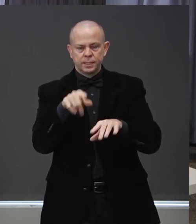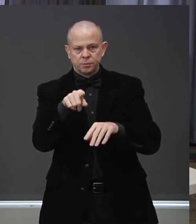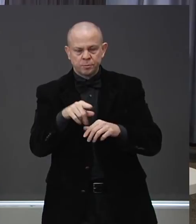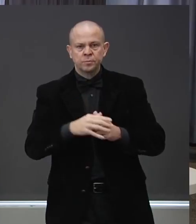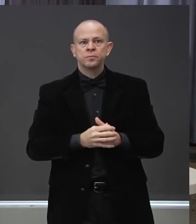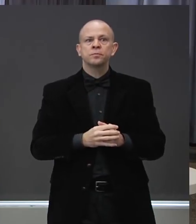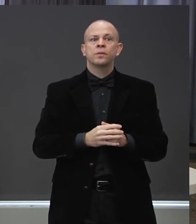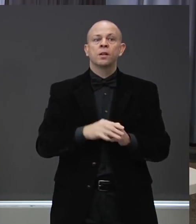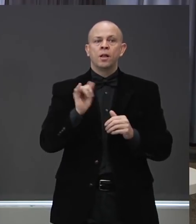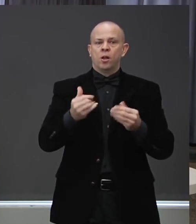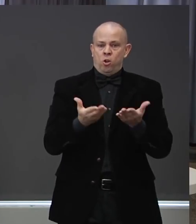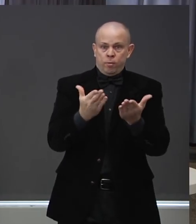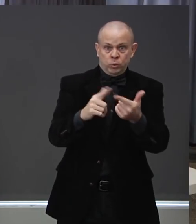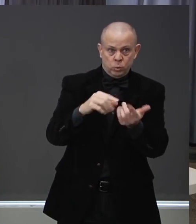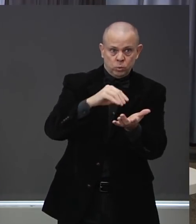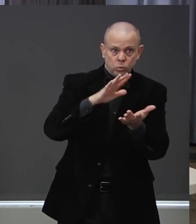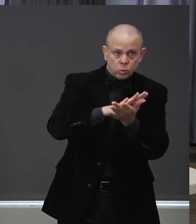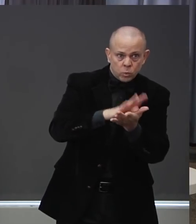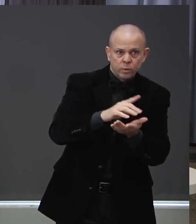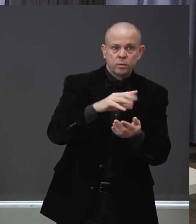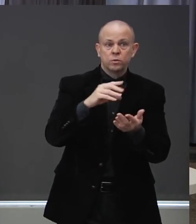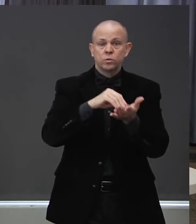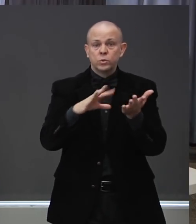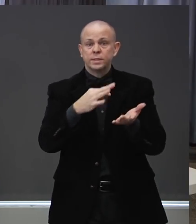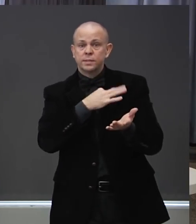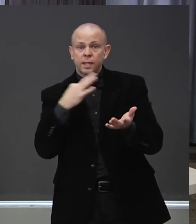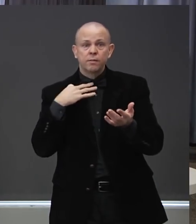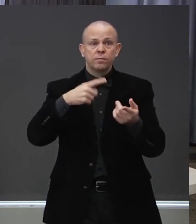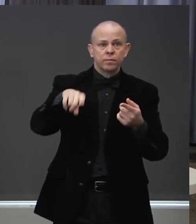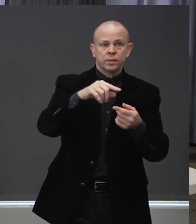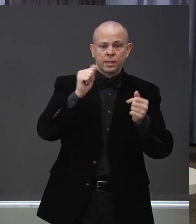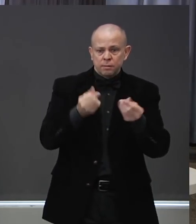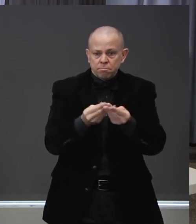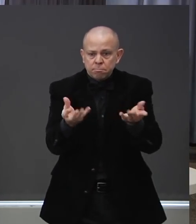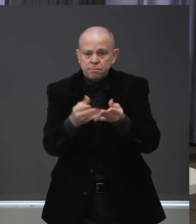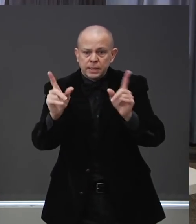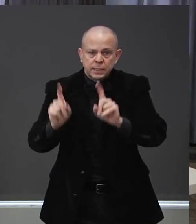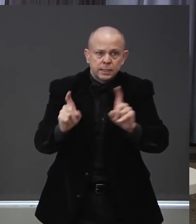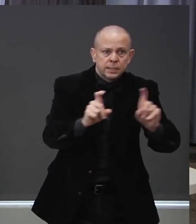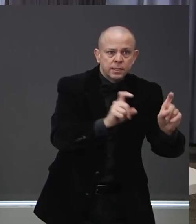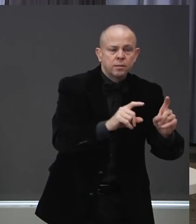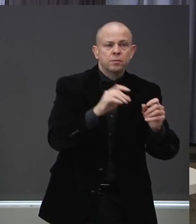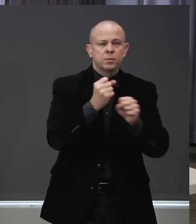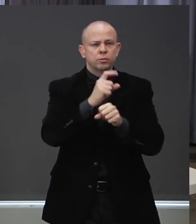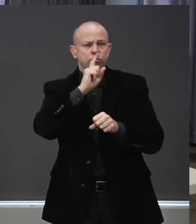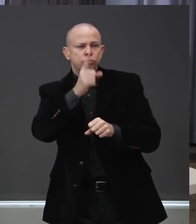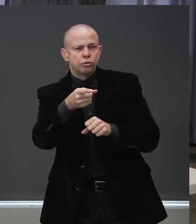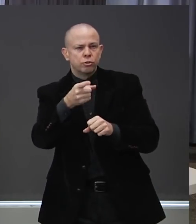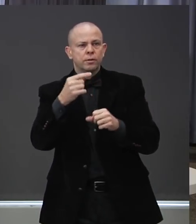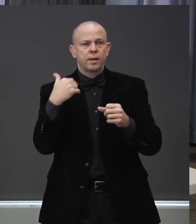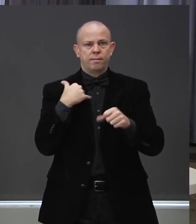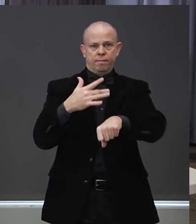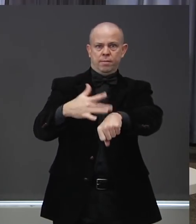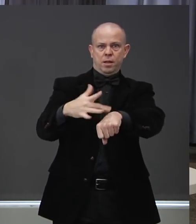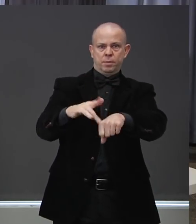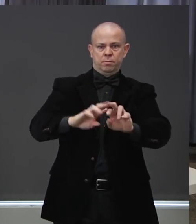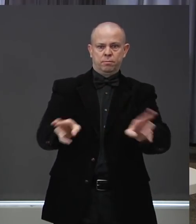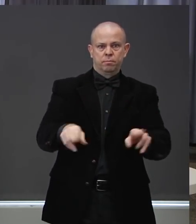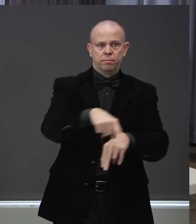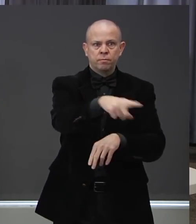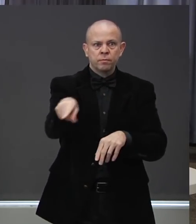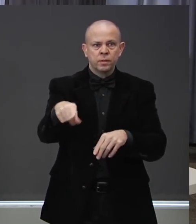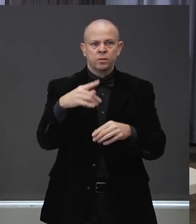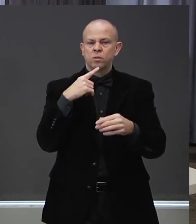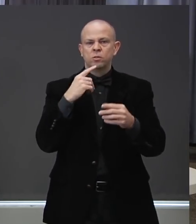and staff who do develop symptoms, we're working to get these rapid tests in place so they can be tested right away.